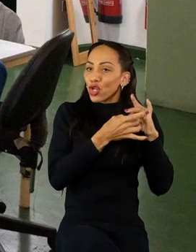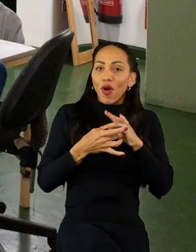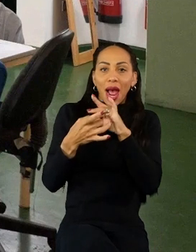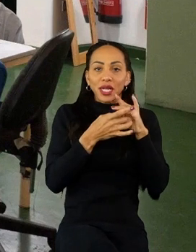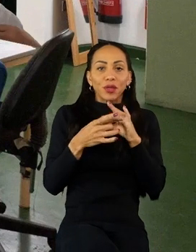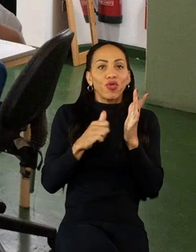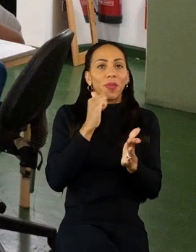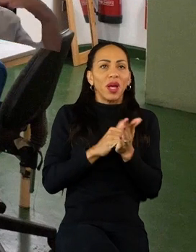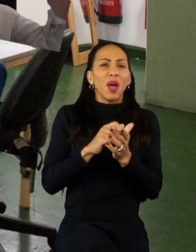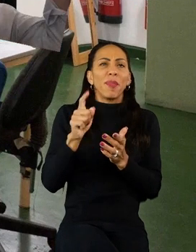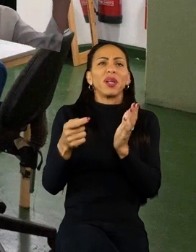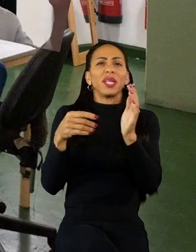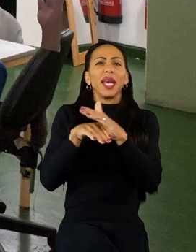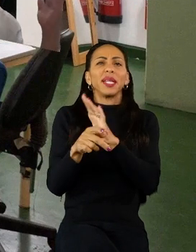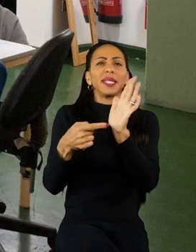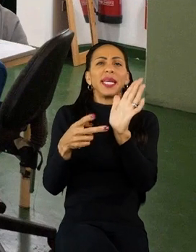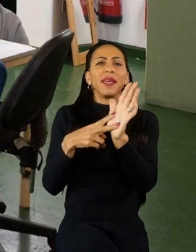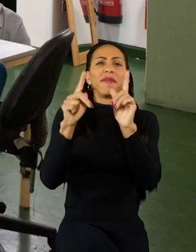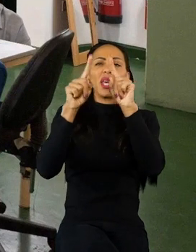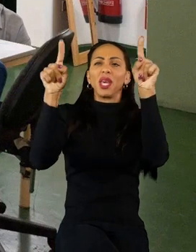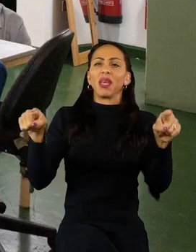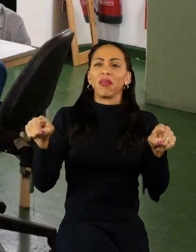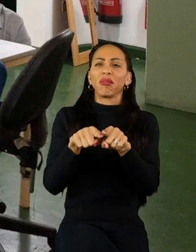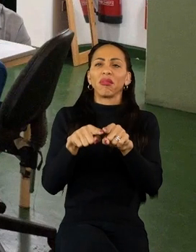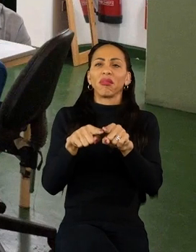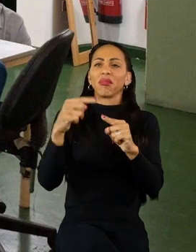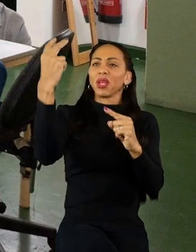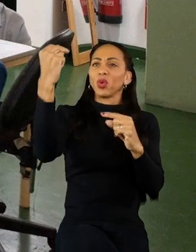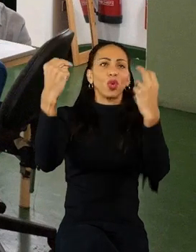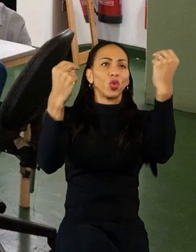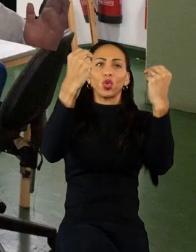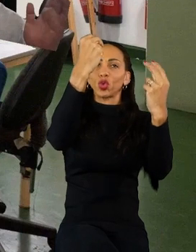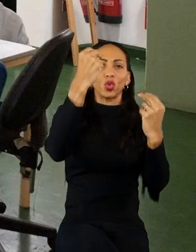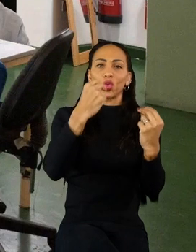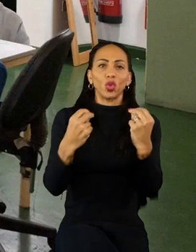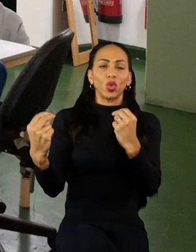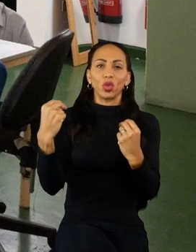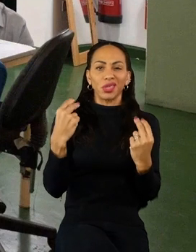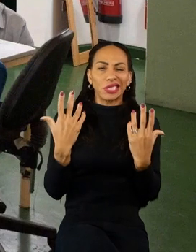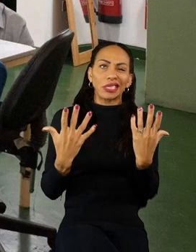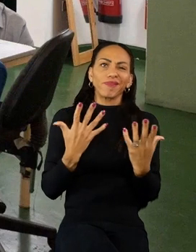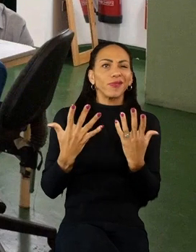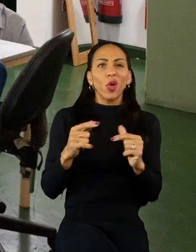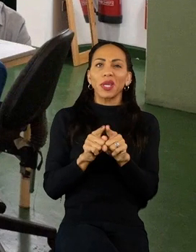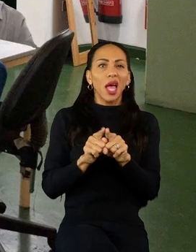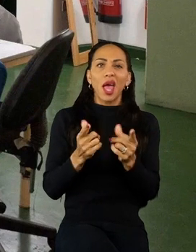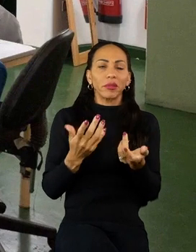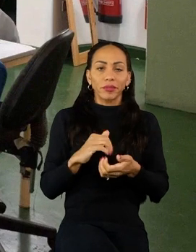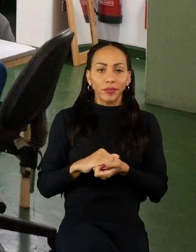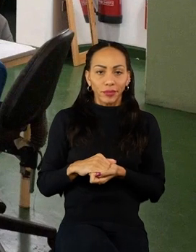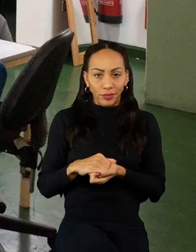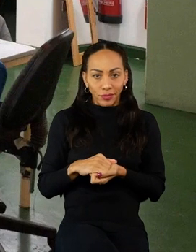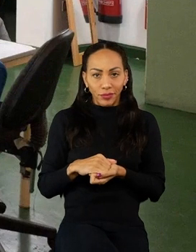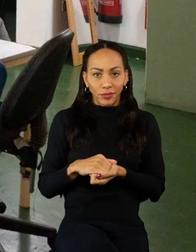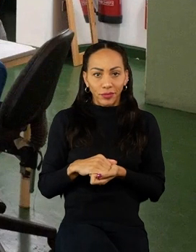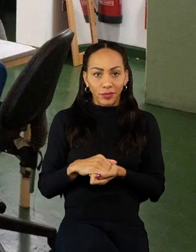with one another. But then we suddenly in this sort of television, you know, talking headspace. Of course, you know, you can